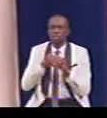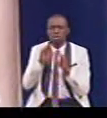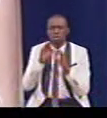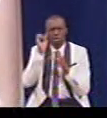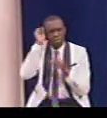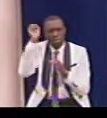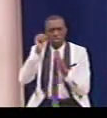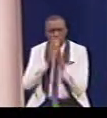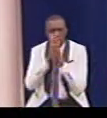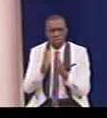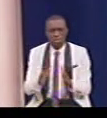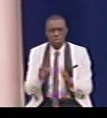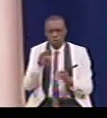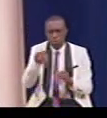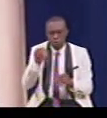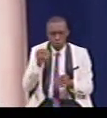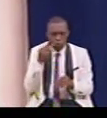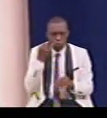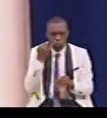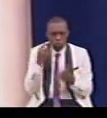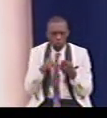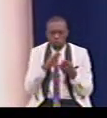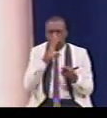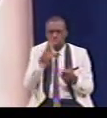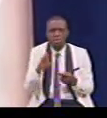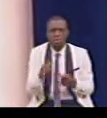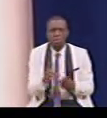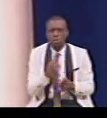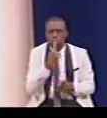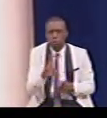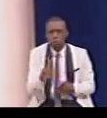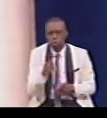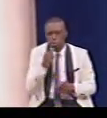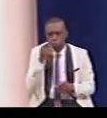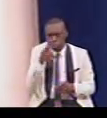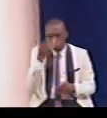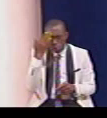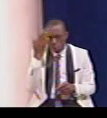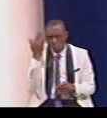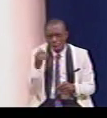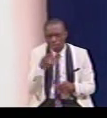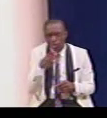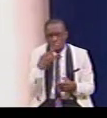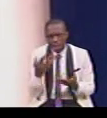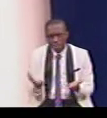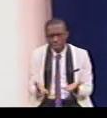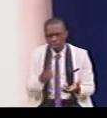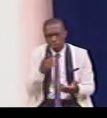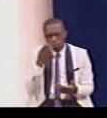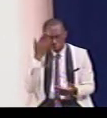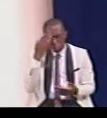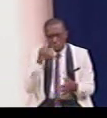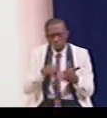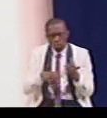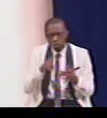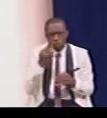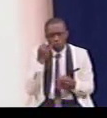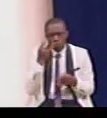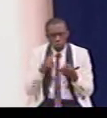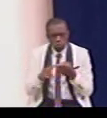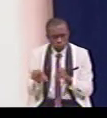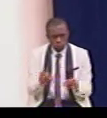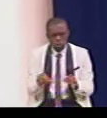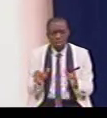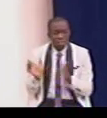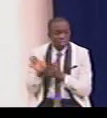that that you know why you are here and you know what you're supposed to do number three he knew how to do